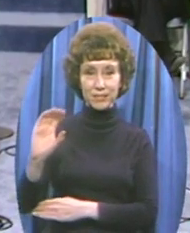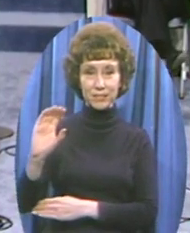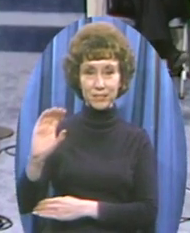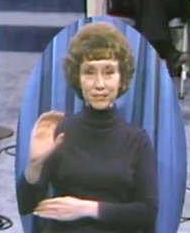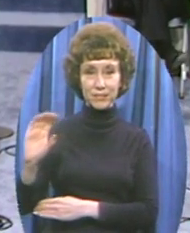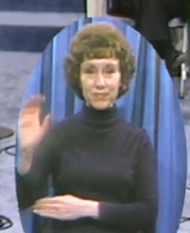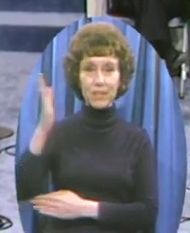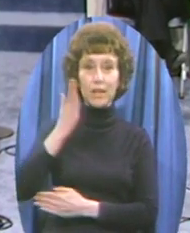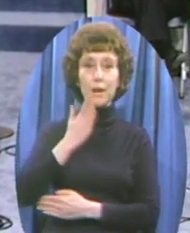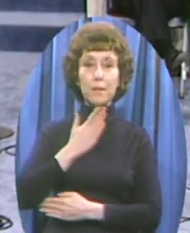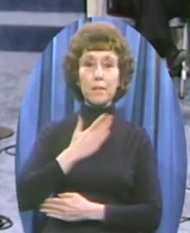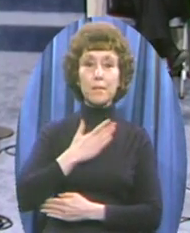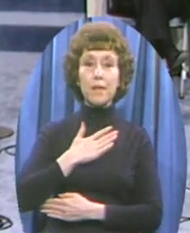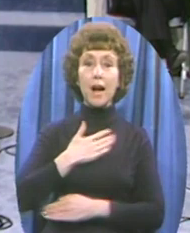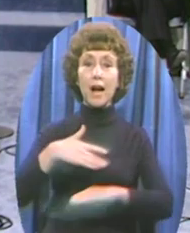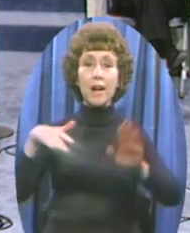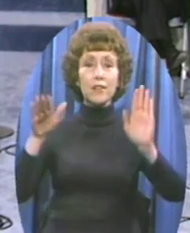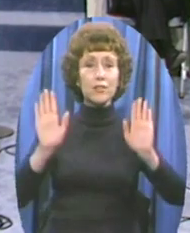My